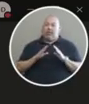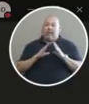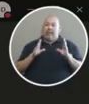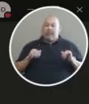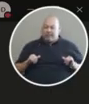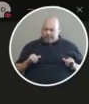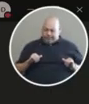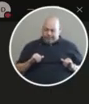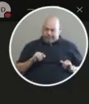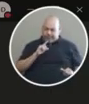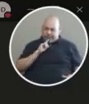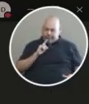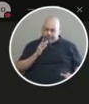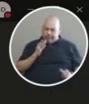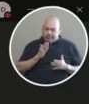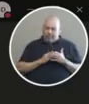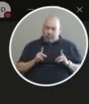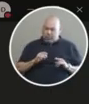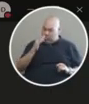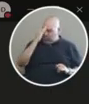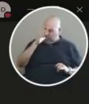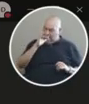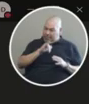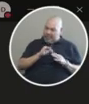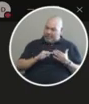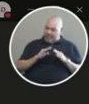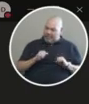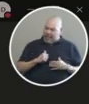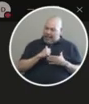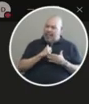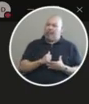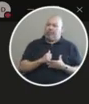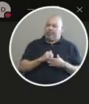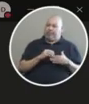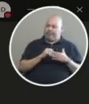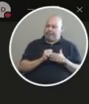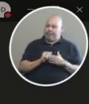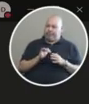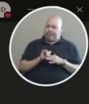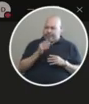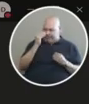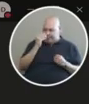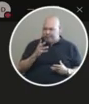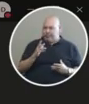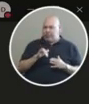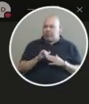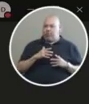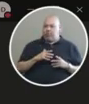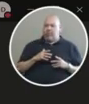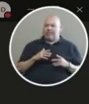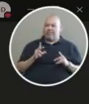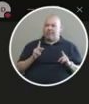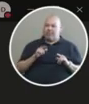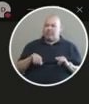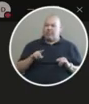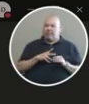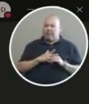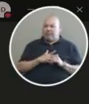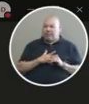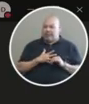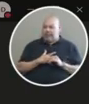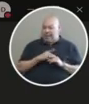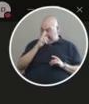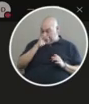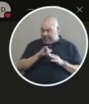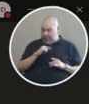properties. That's something that people should know about, and the city could help facilitate getting that information out to its constituents. I think if